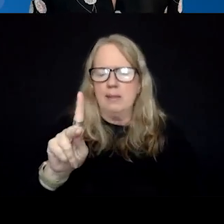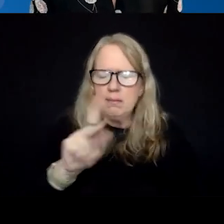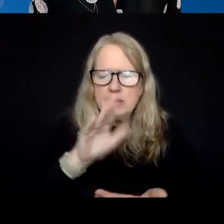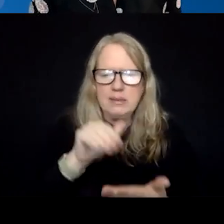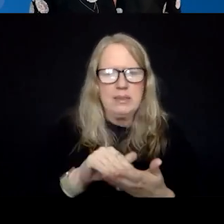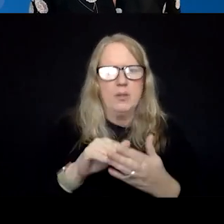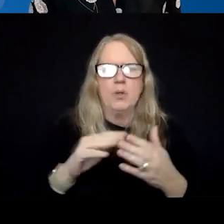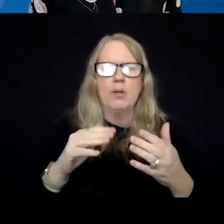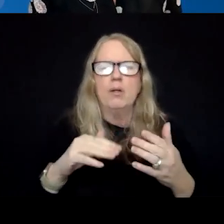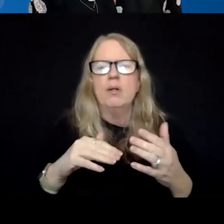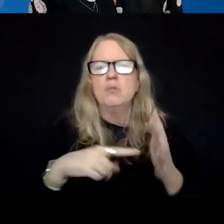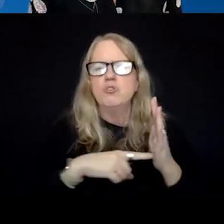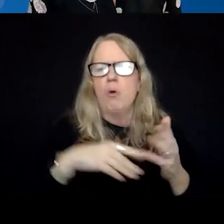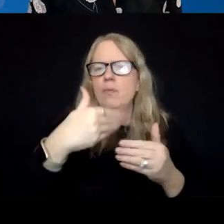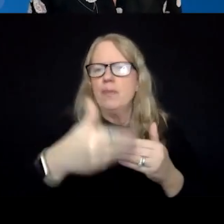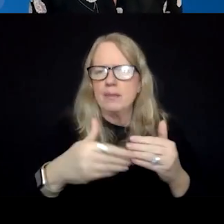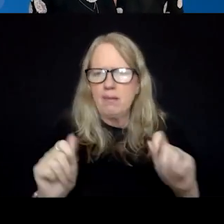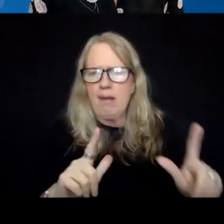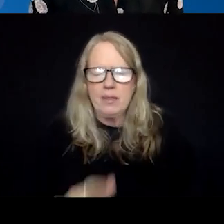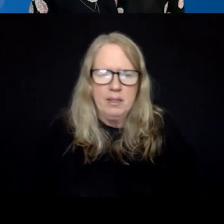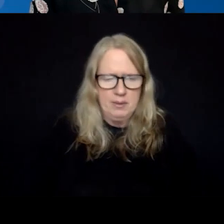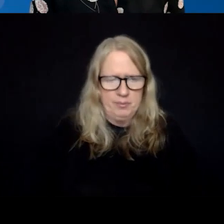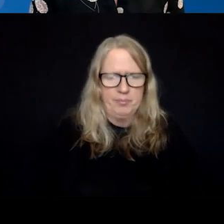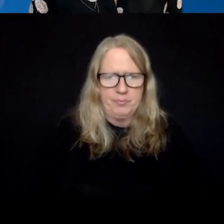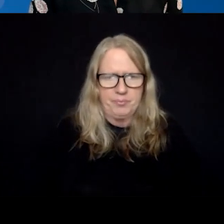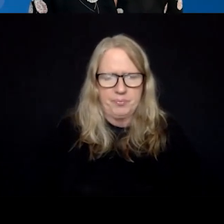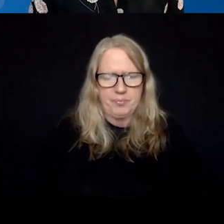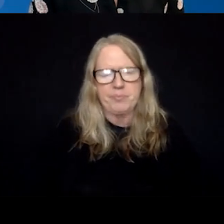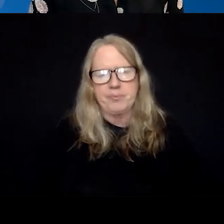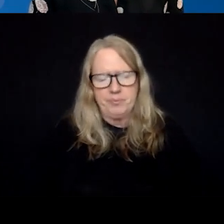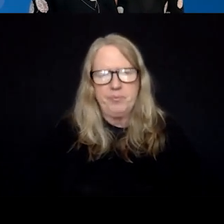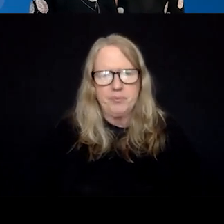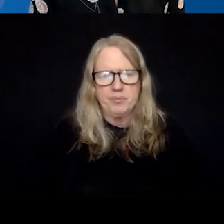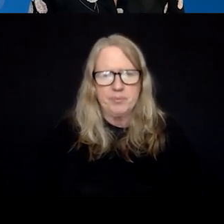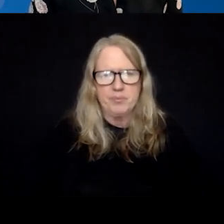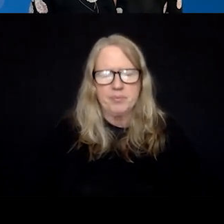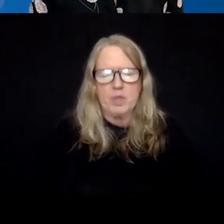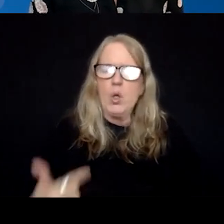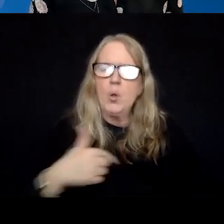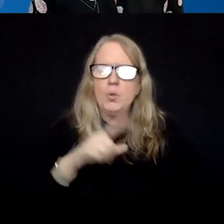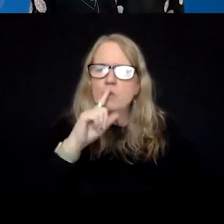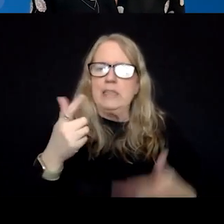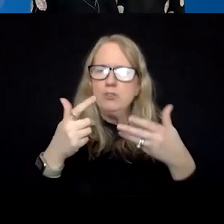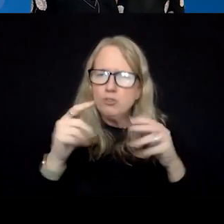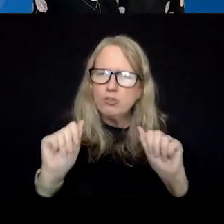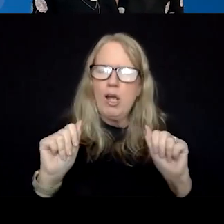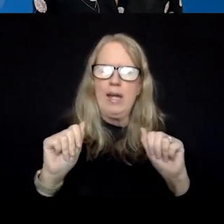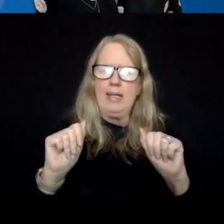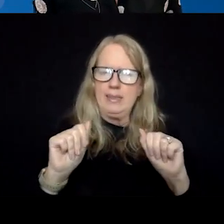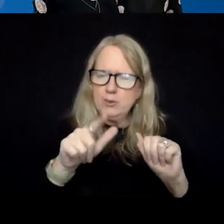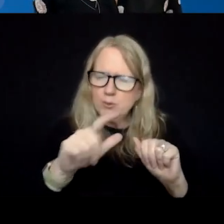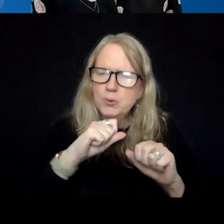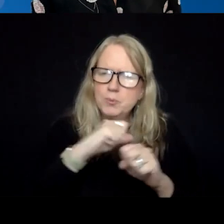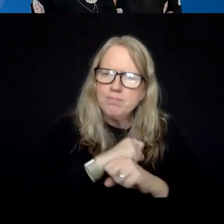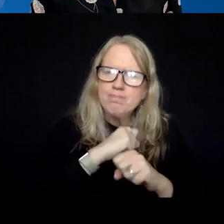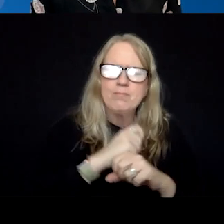You can go to the next slide. But one of the things that we are really trying to combat with the Link Center are